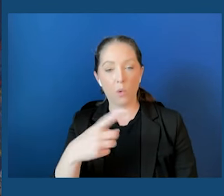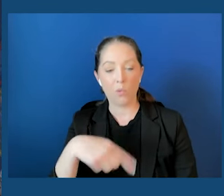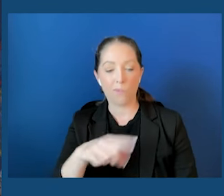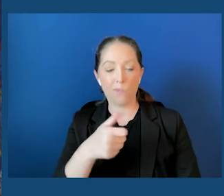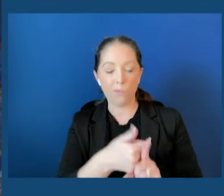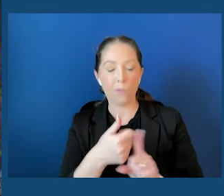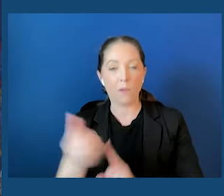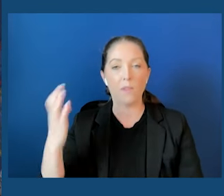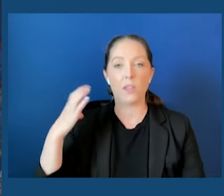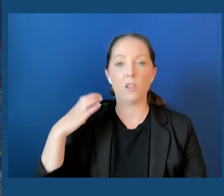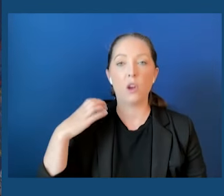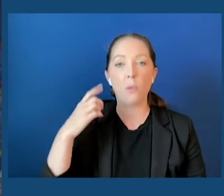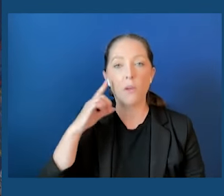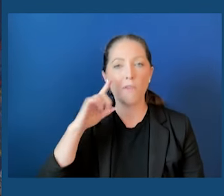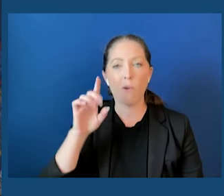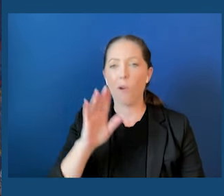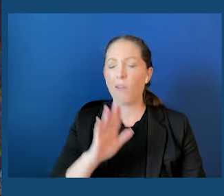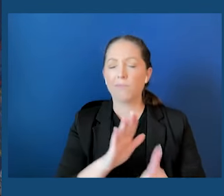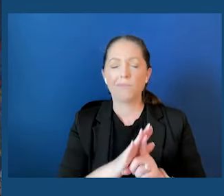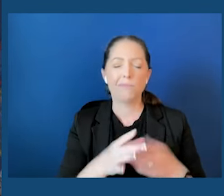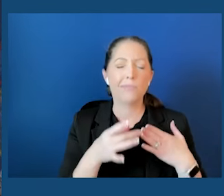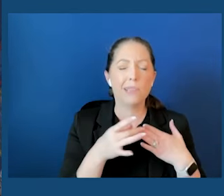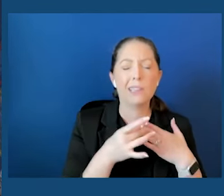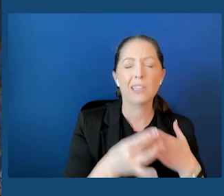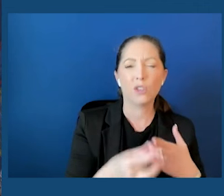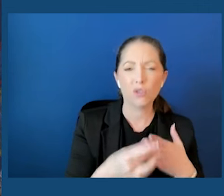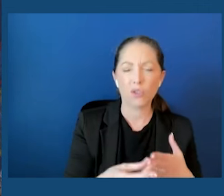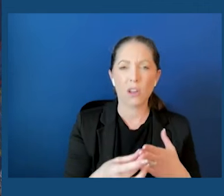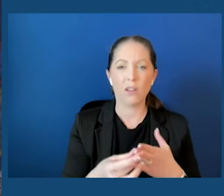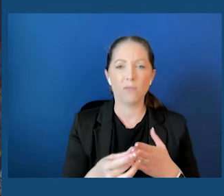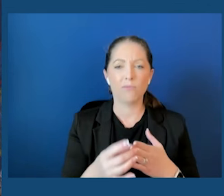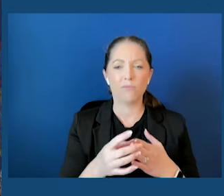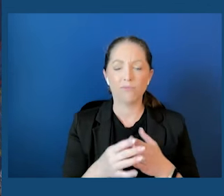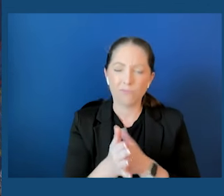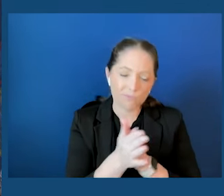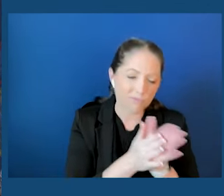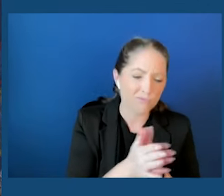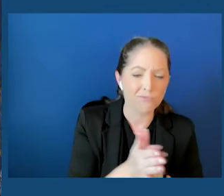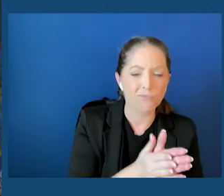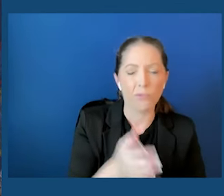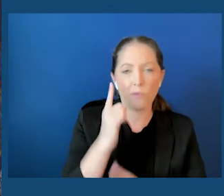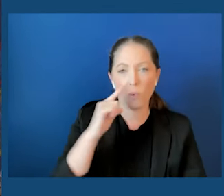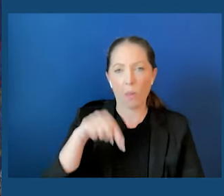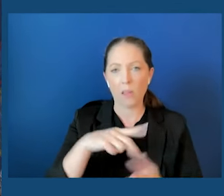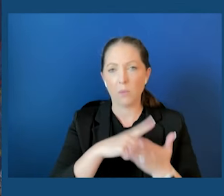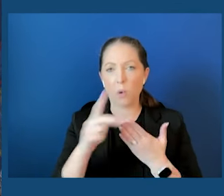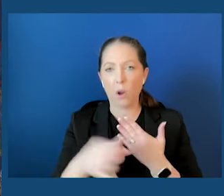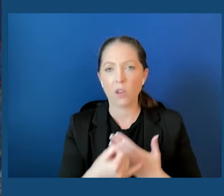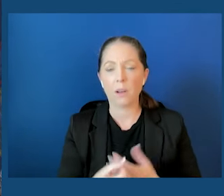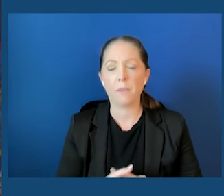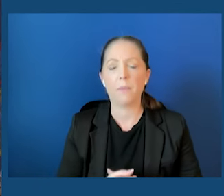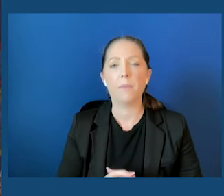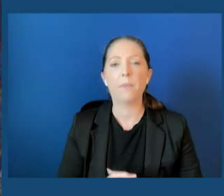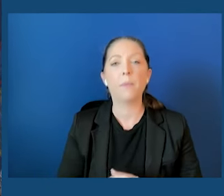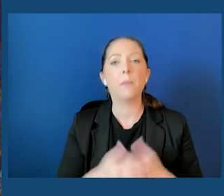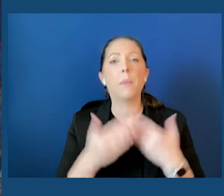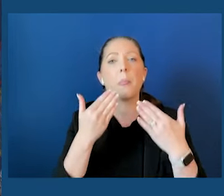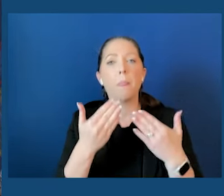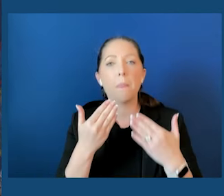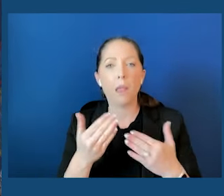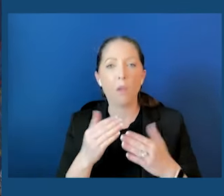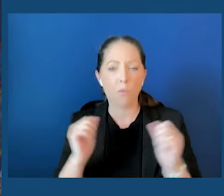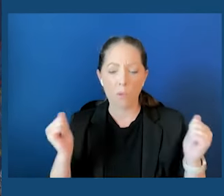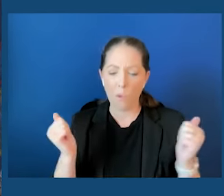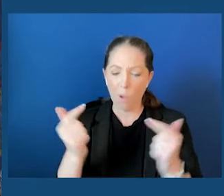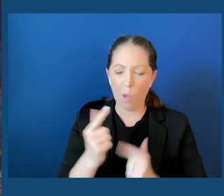his steadfast leadership and dedication. I also want to thank all of the commission members